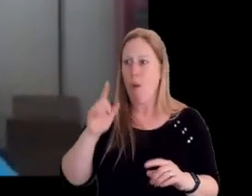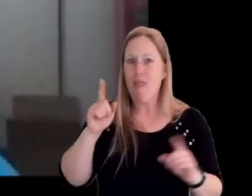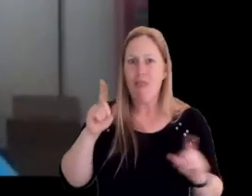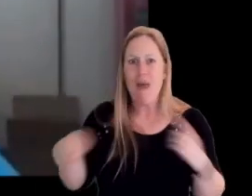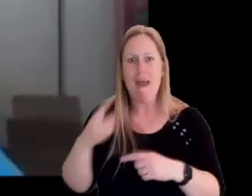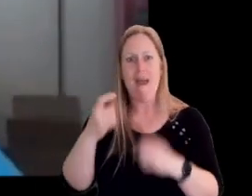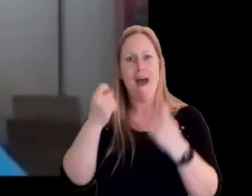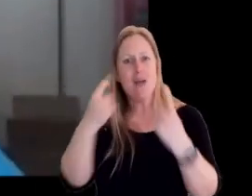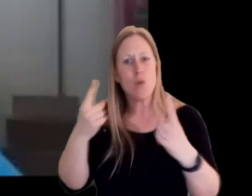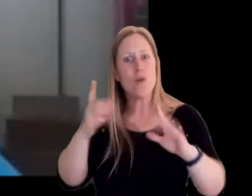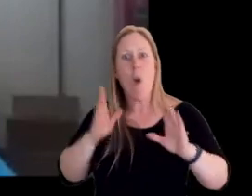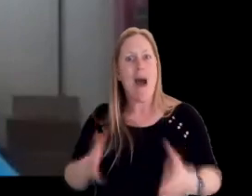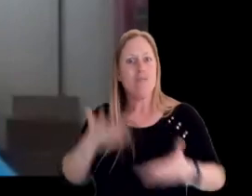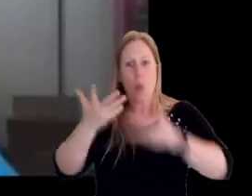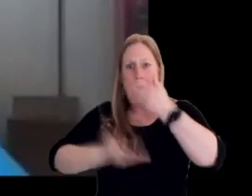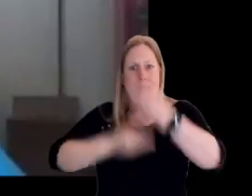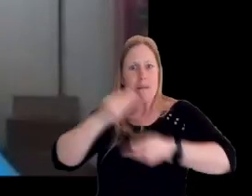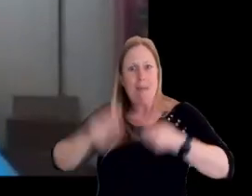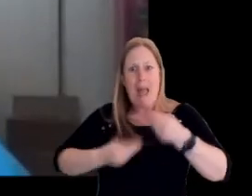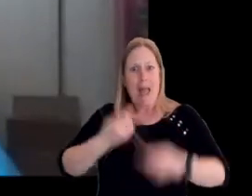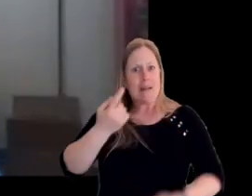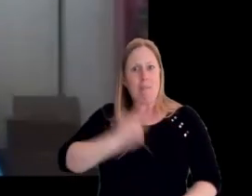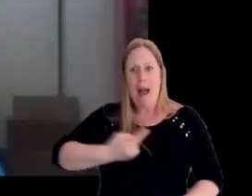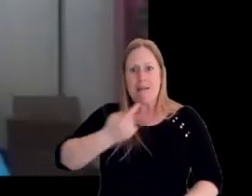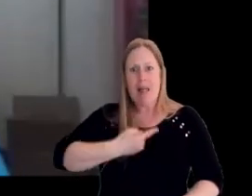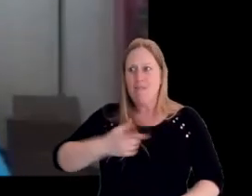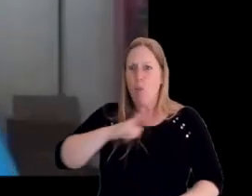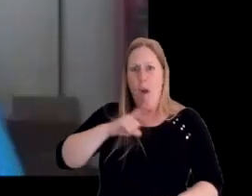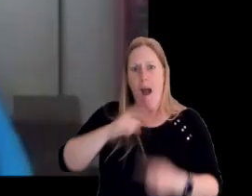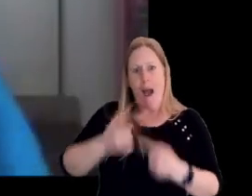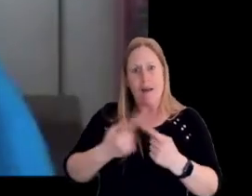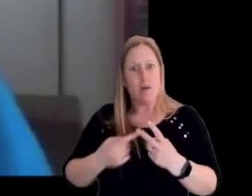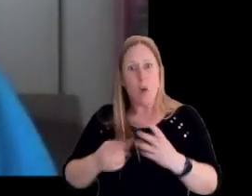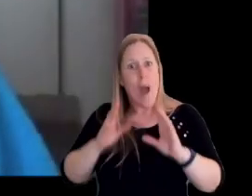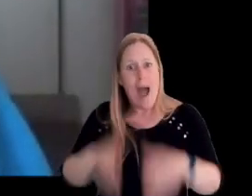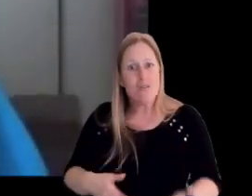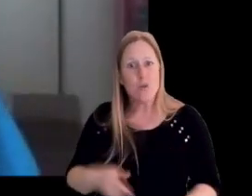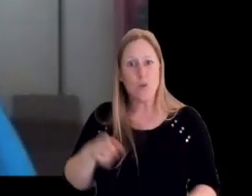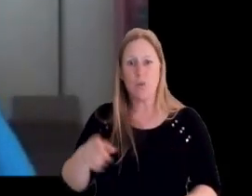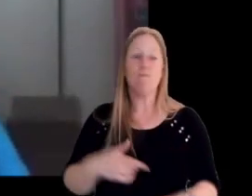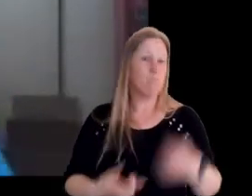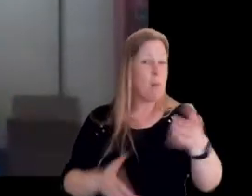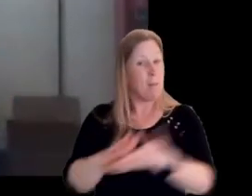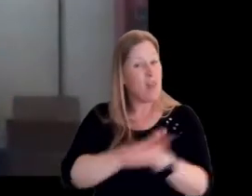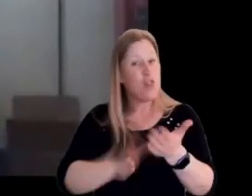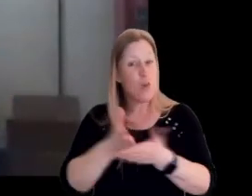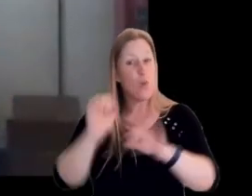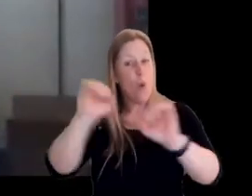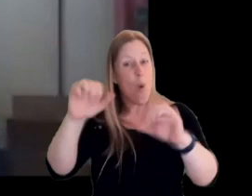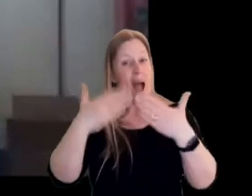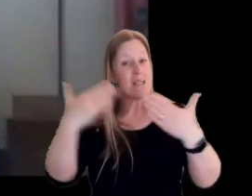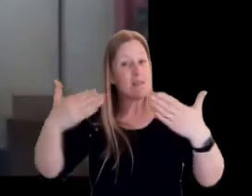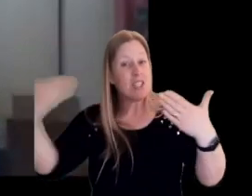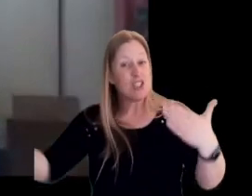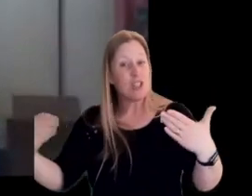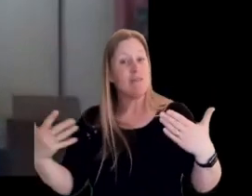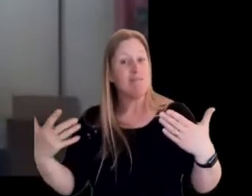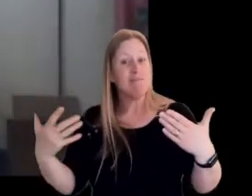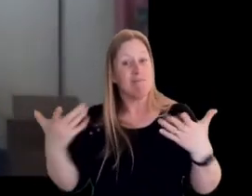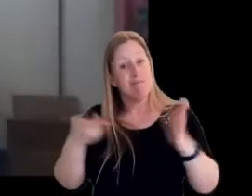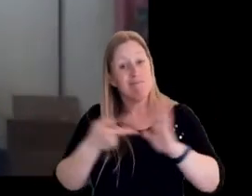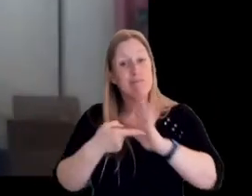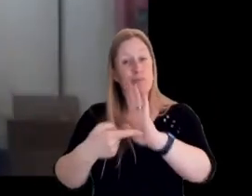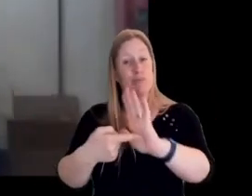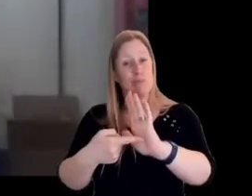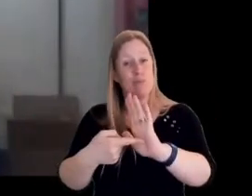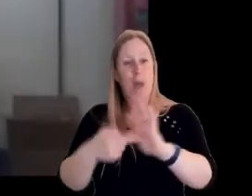and we don't have to explain them necessarily. Yeah. And that's what you're doing with this exhibition as well. Like, I'm so thrilled that this